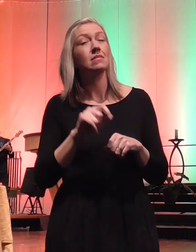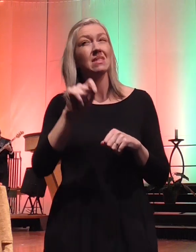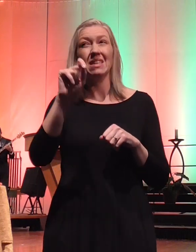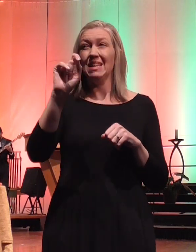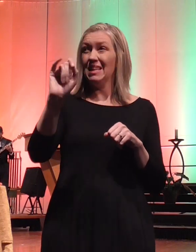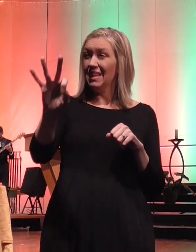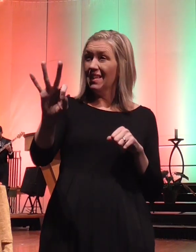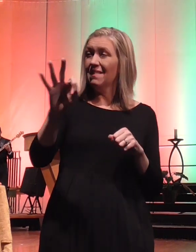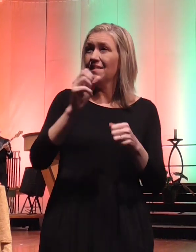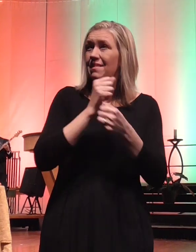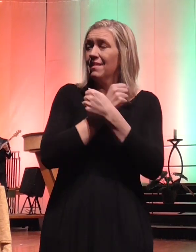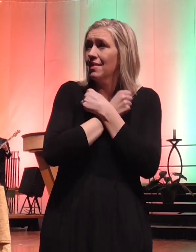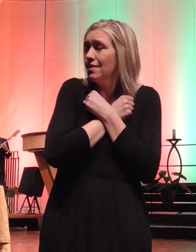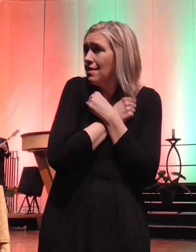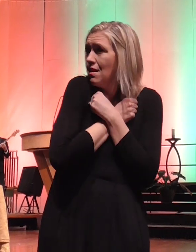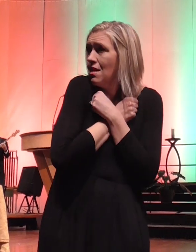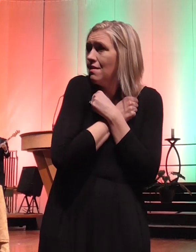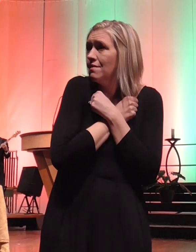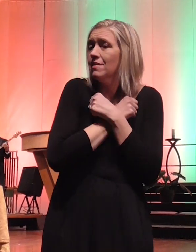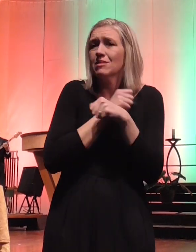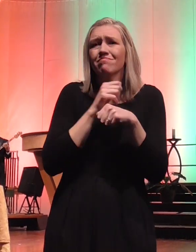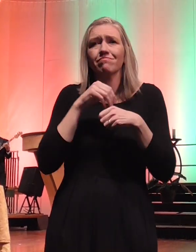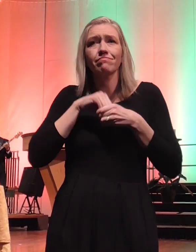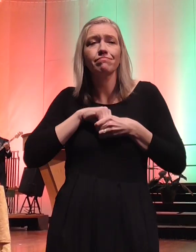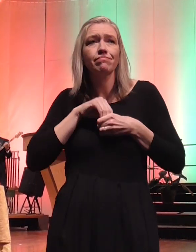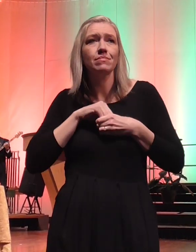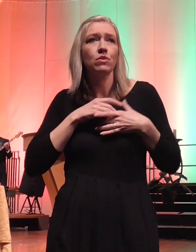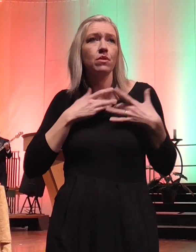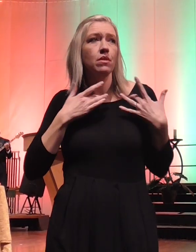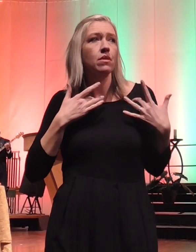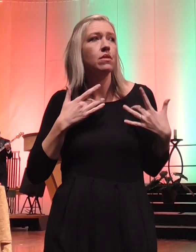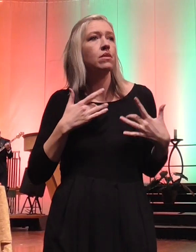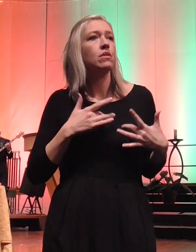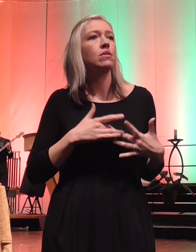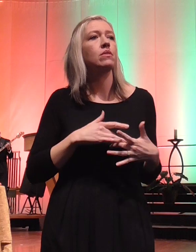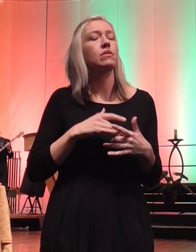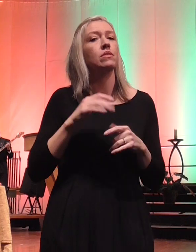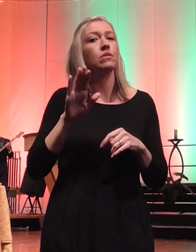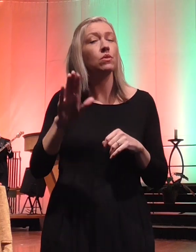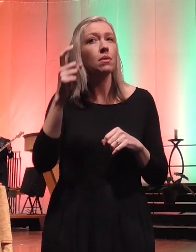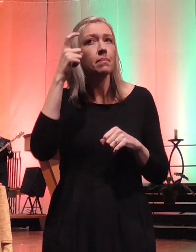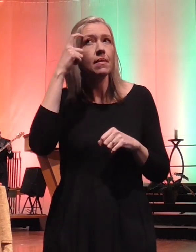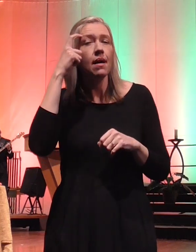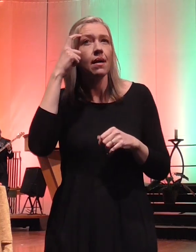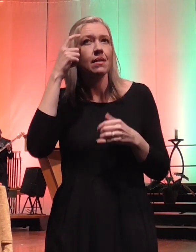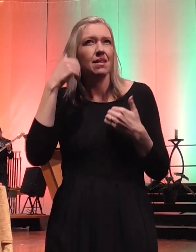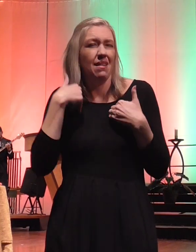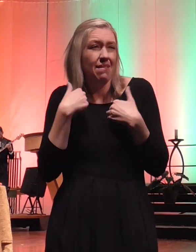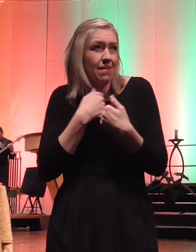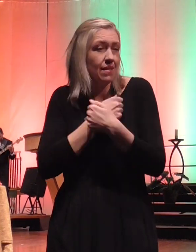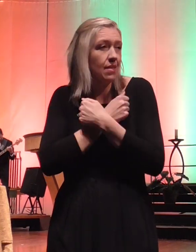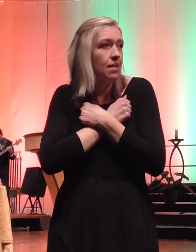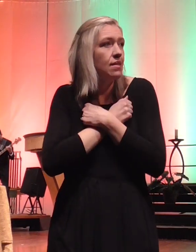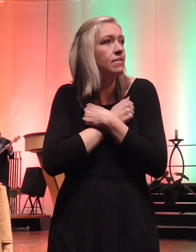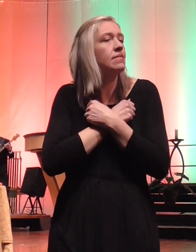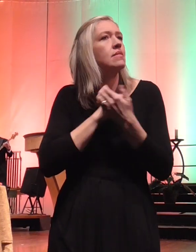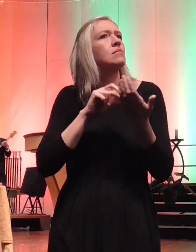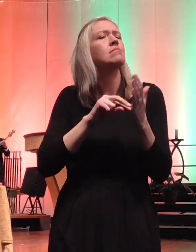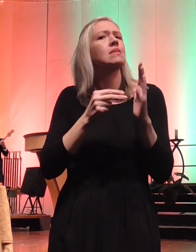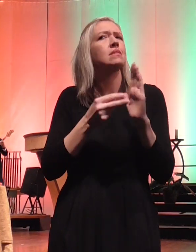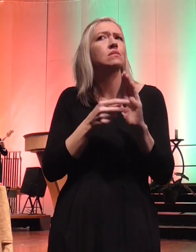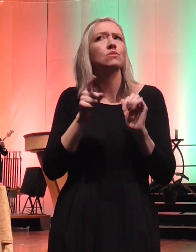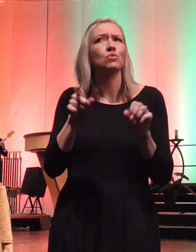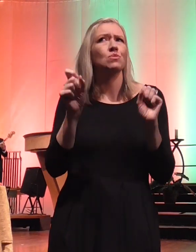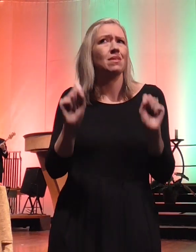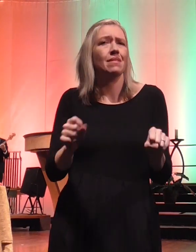if there is love in your heart and your mind, you